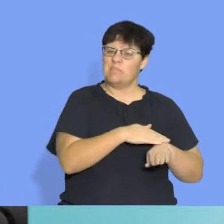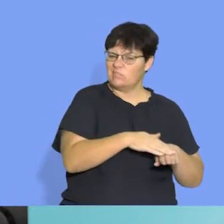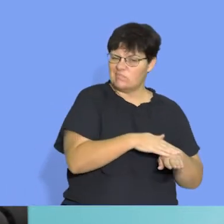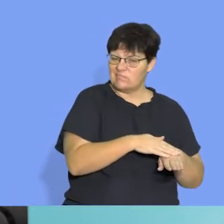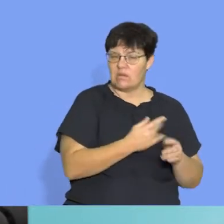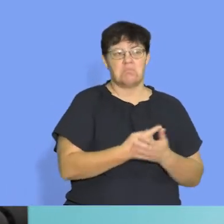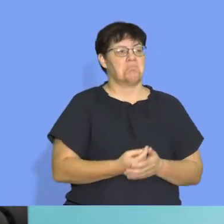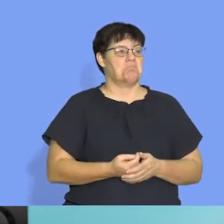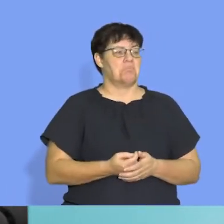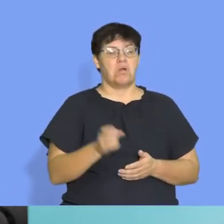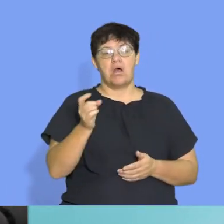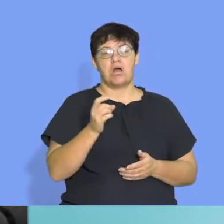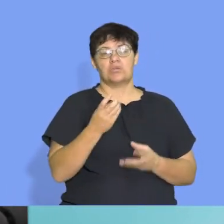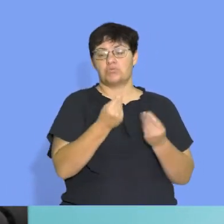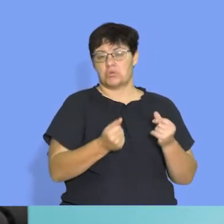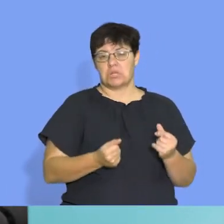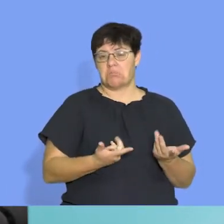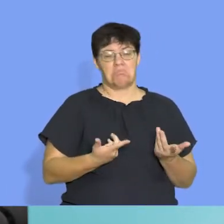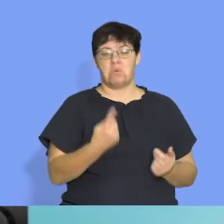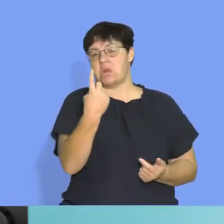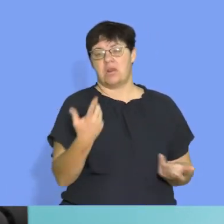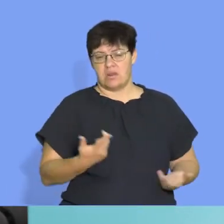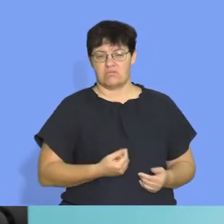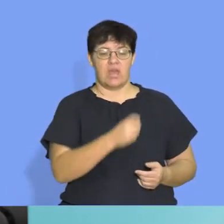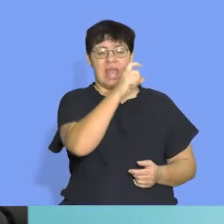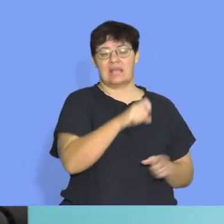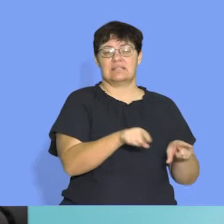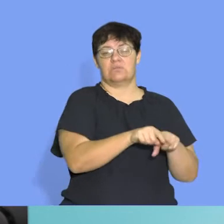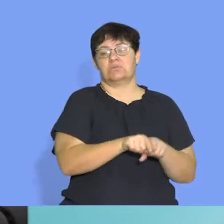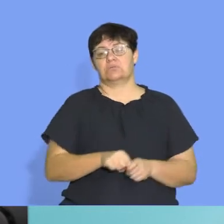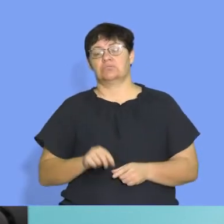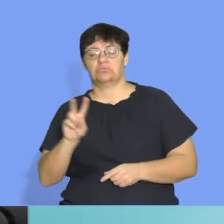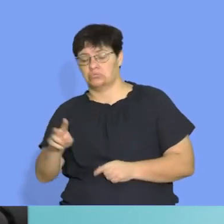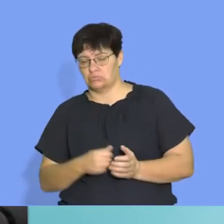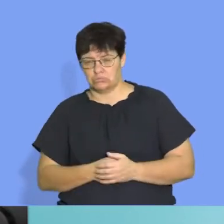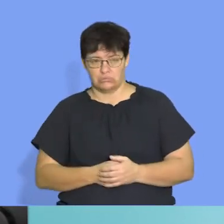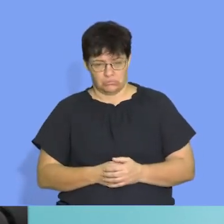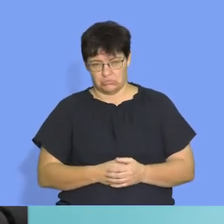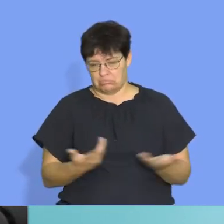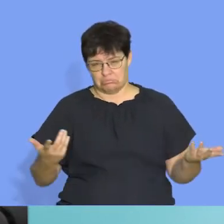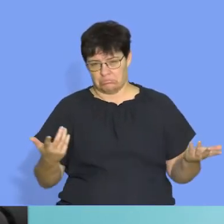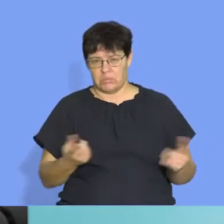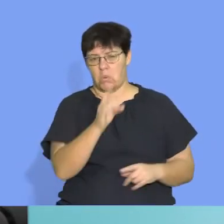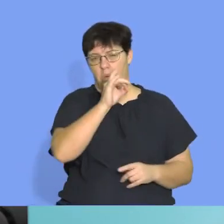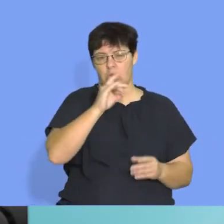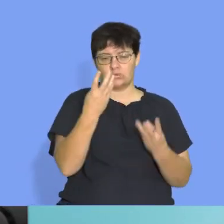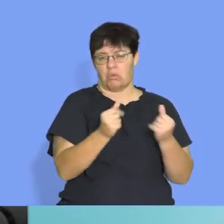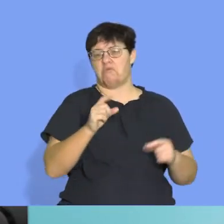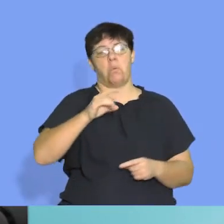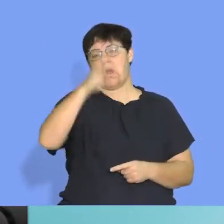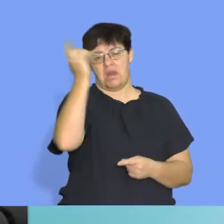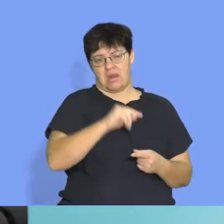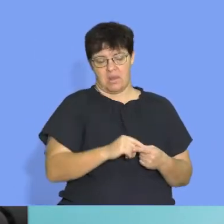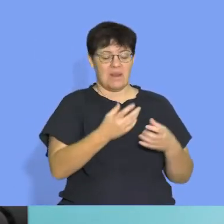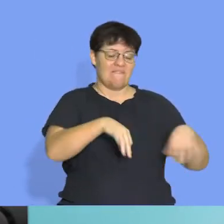1 solution that is the same. So it can be x is equals to 2, x is equals to 2. It's just 1 solution, but 2 values